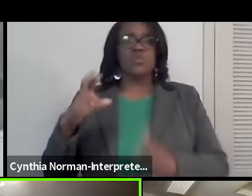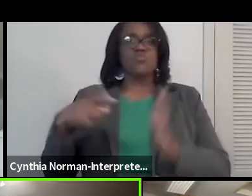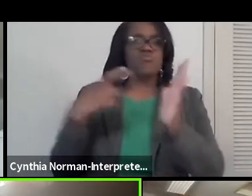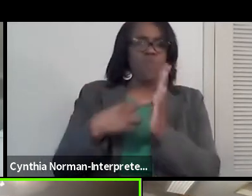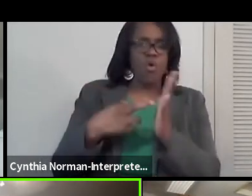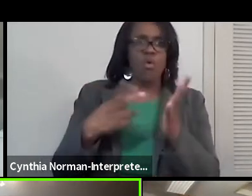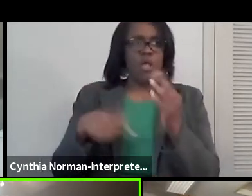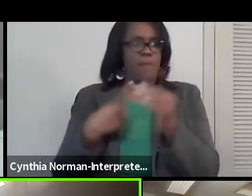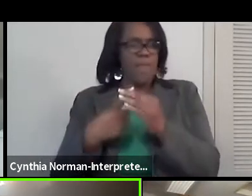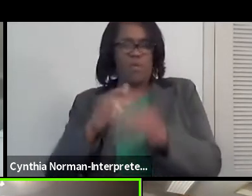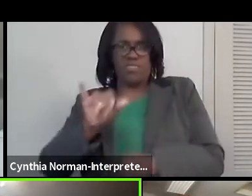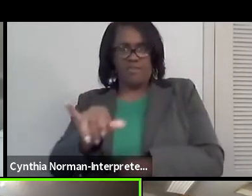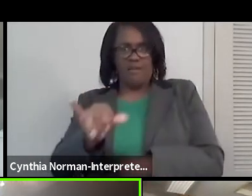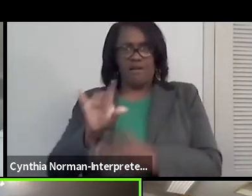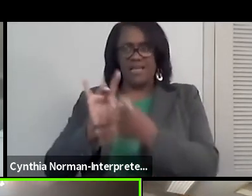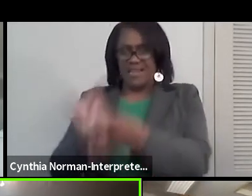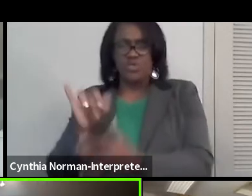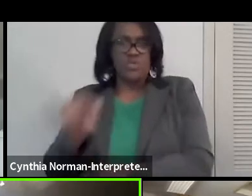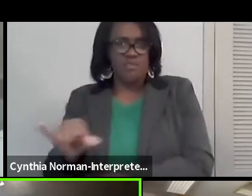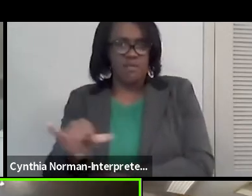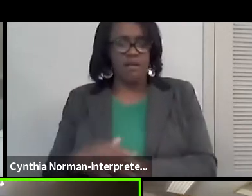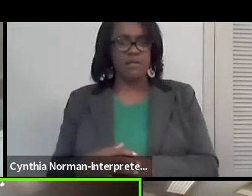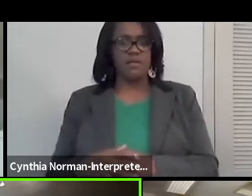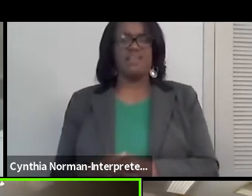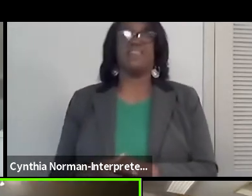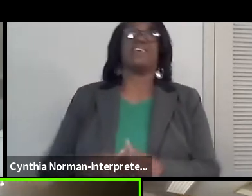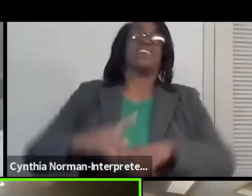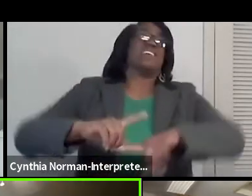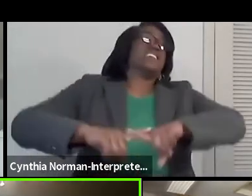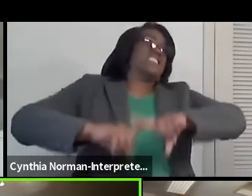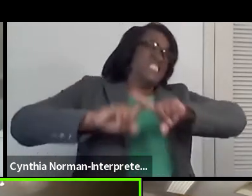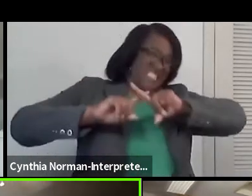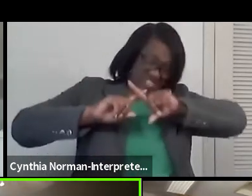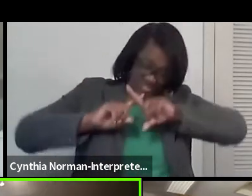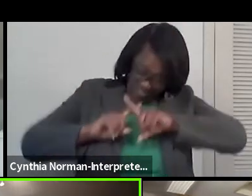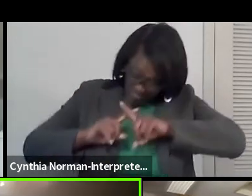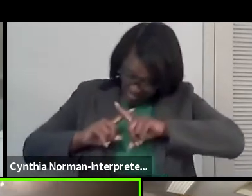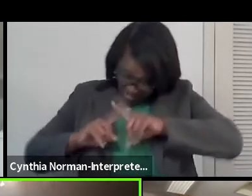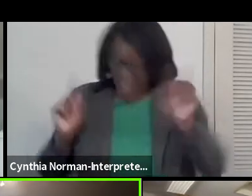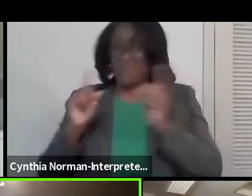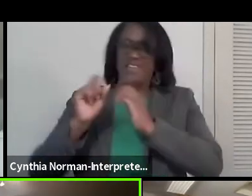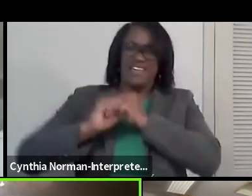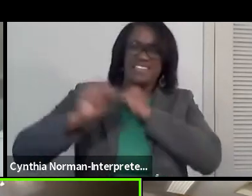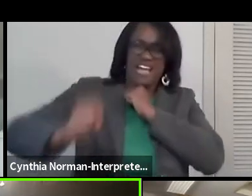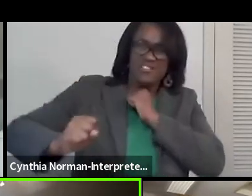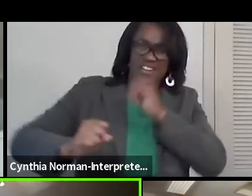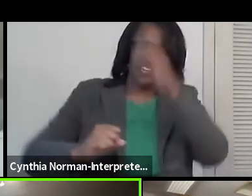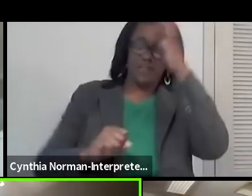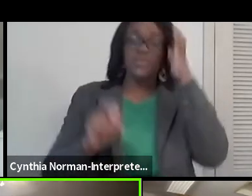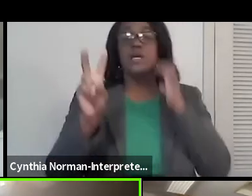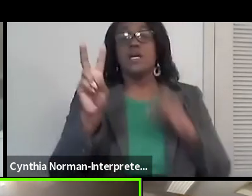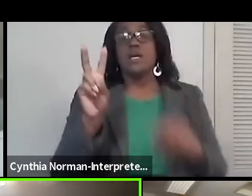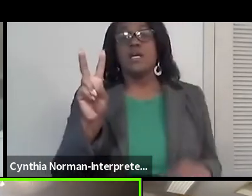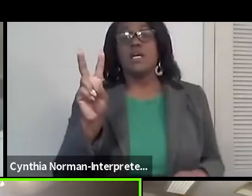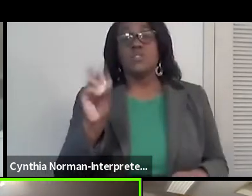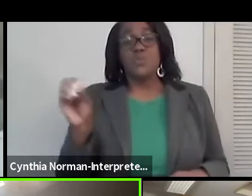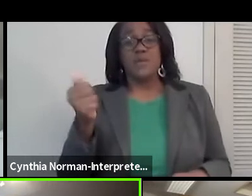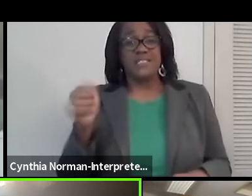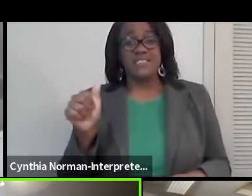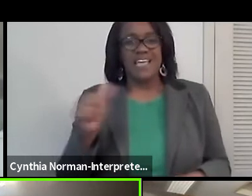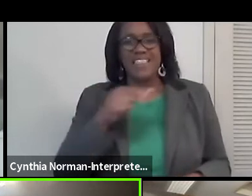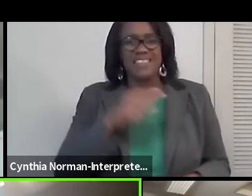livestock is extremely exaggerated. For example, in 2010, they were only accountable for less